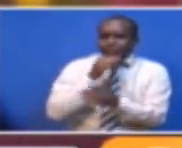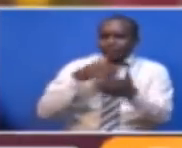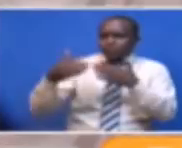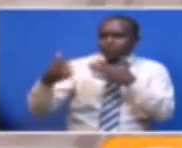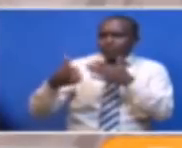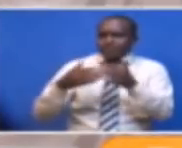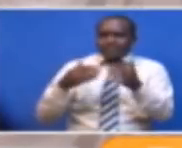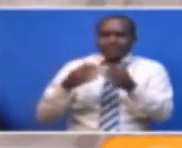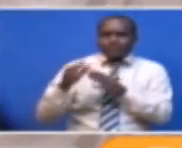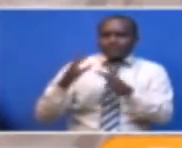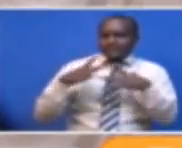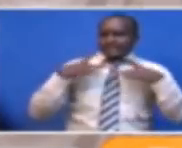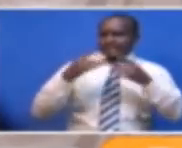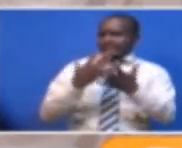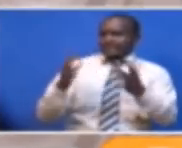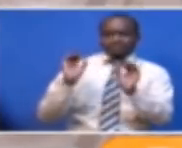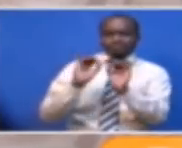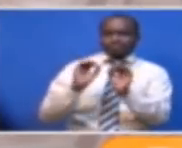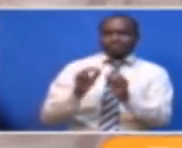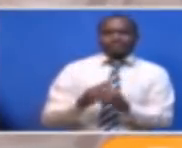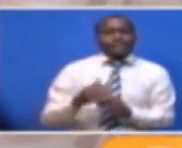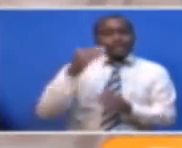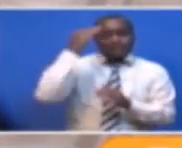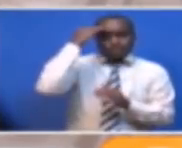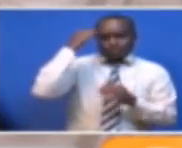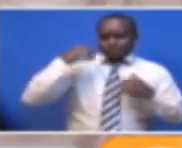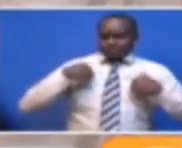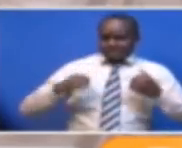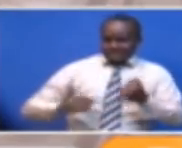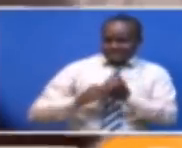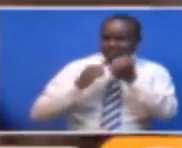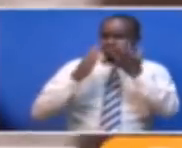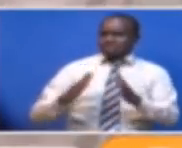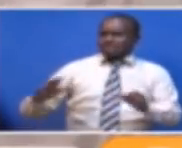bites. Najua mimi niko na wafasi wengi sana hapa.